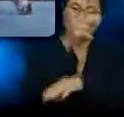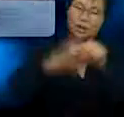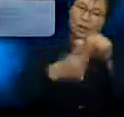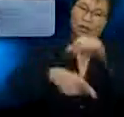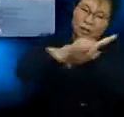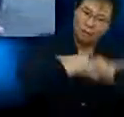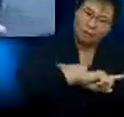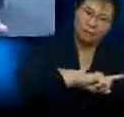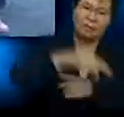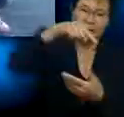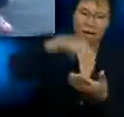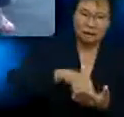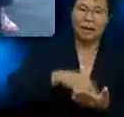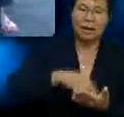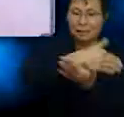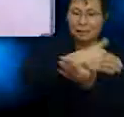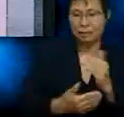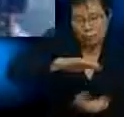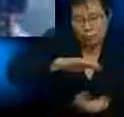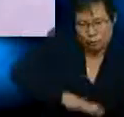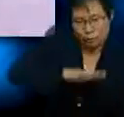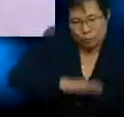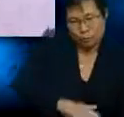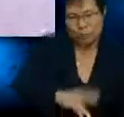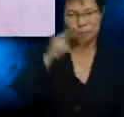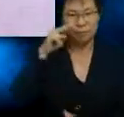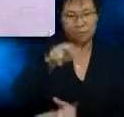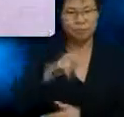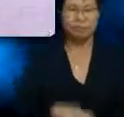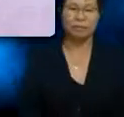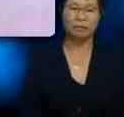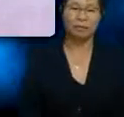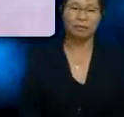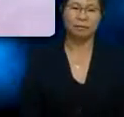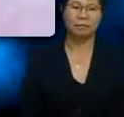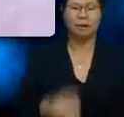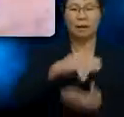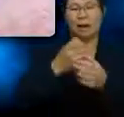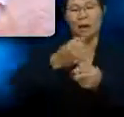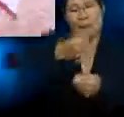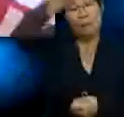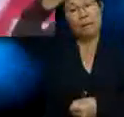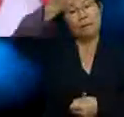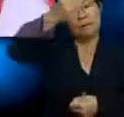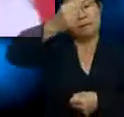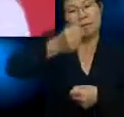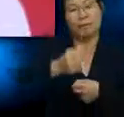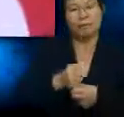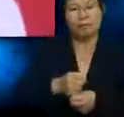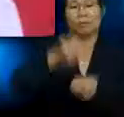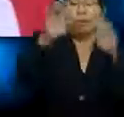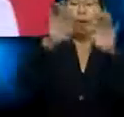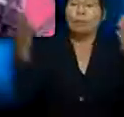day. These are some of those things. An umbrella opens up